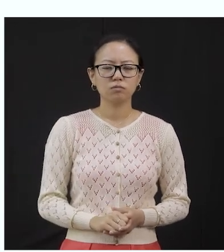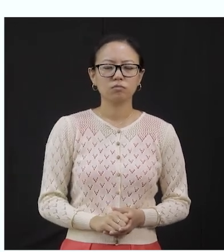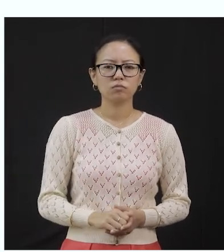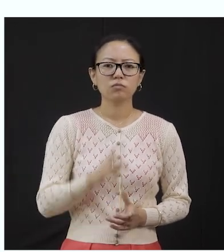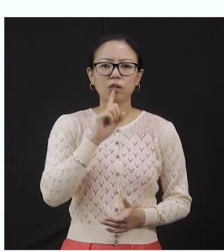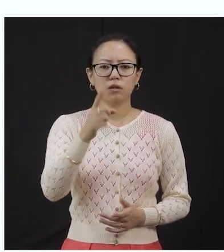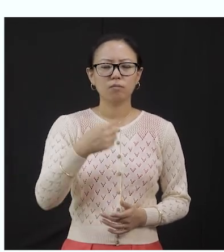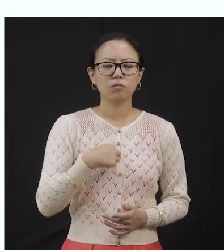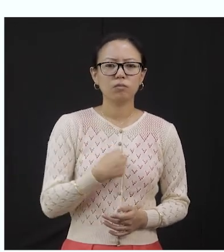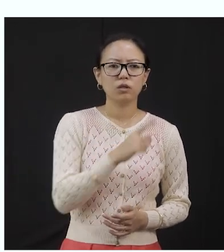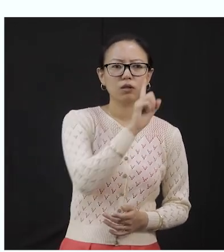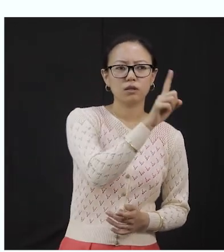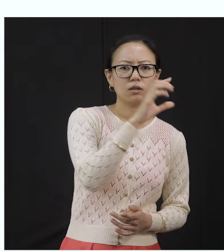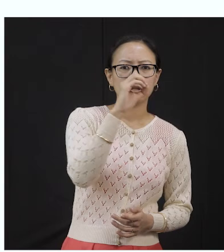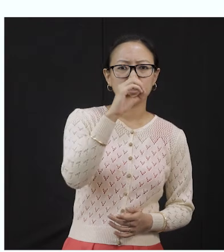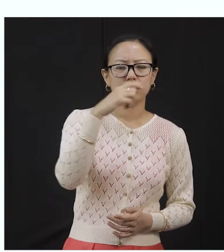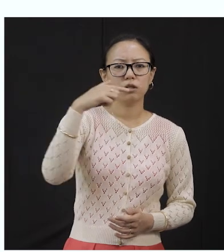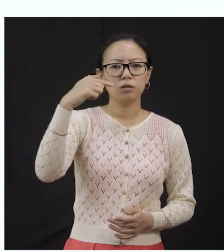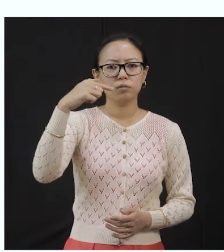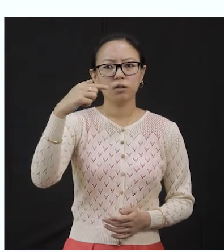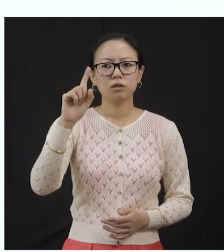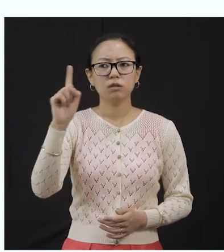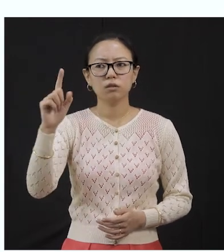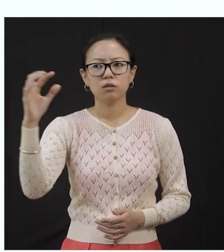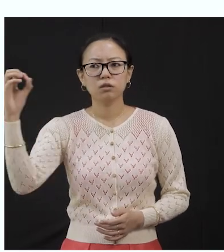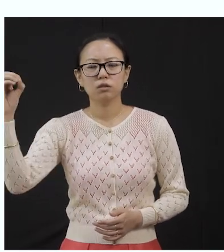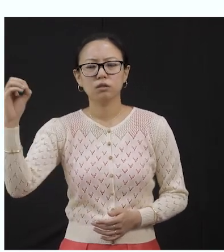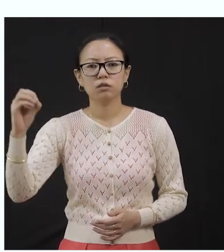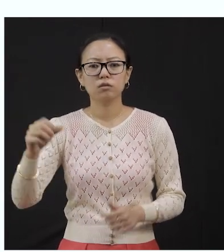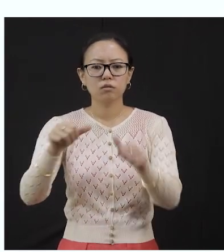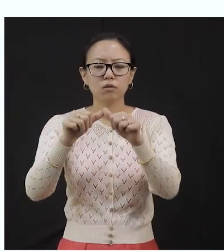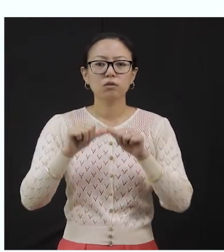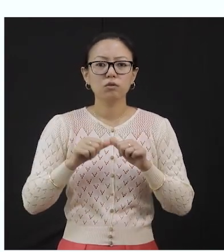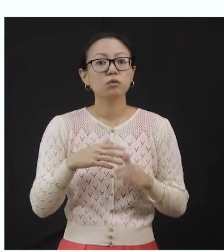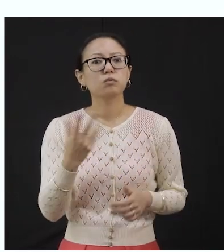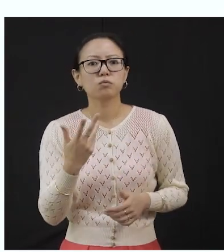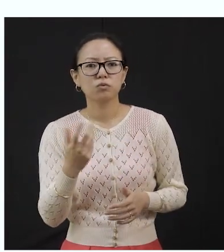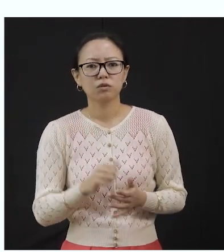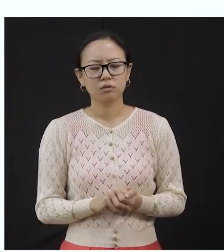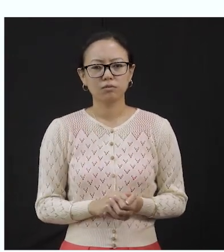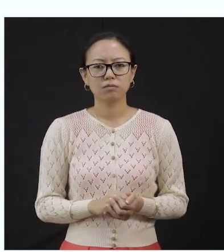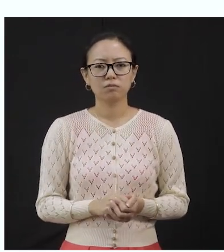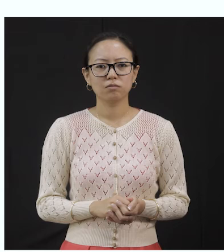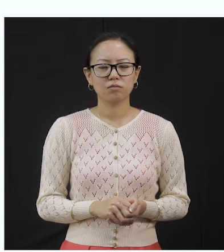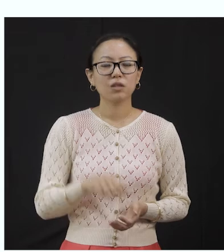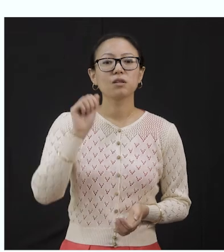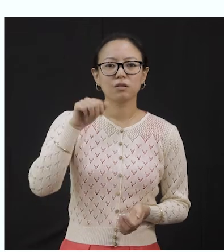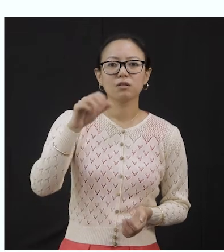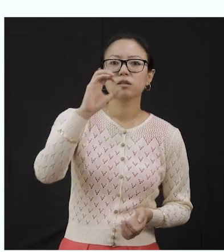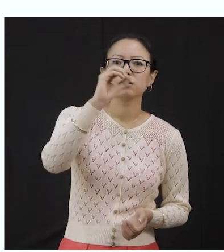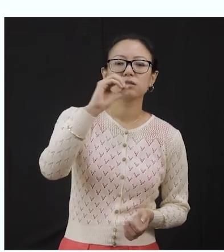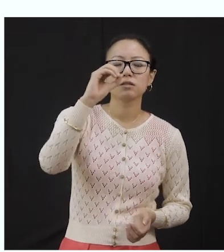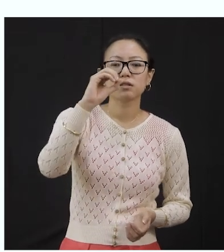10? 10 minus 10? Yes, it is 0. Right. Then tell